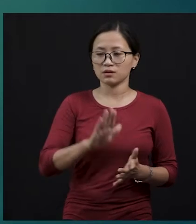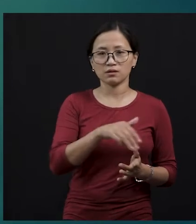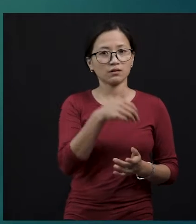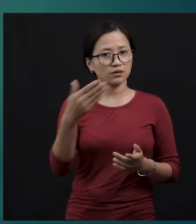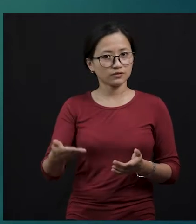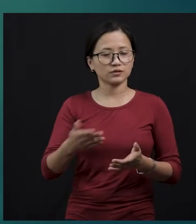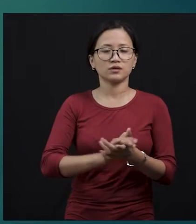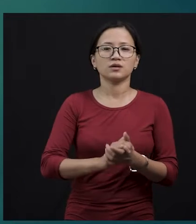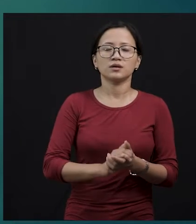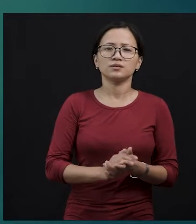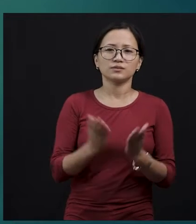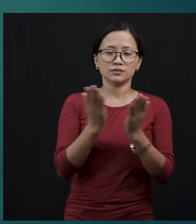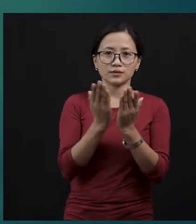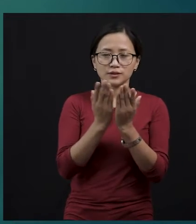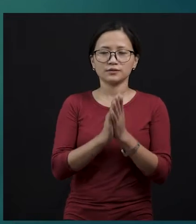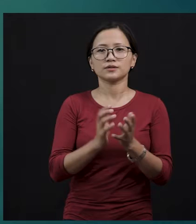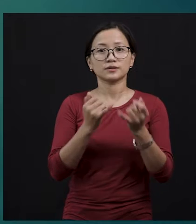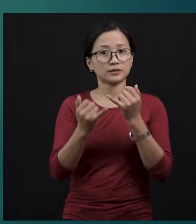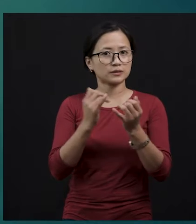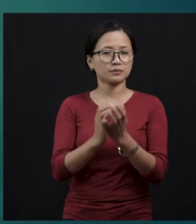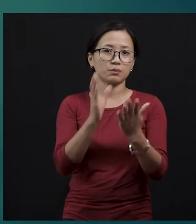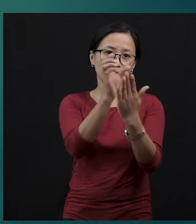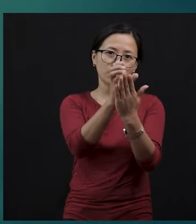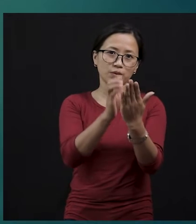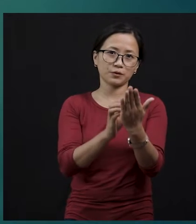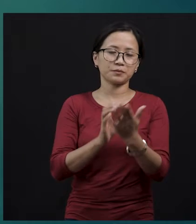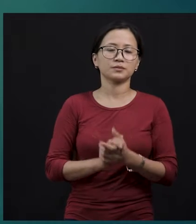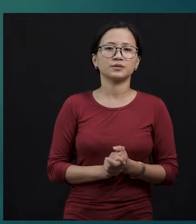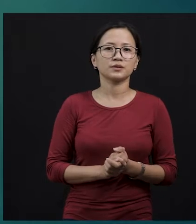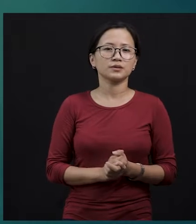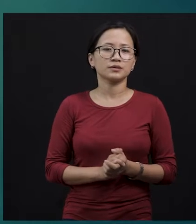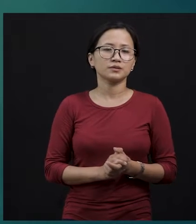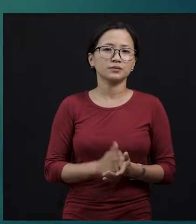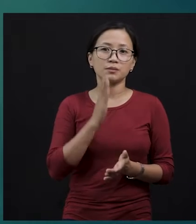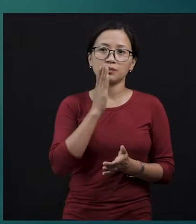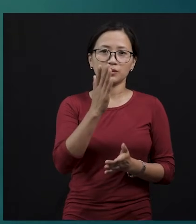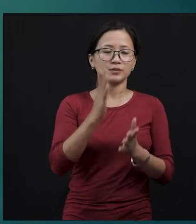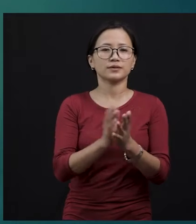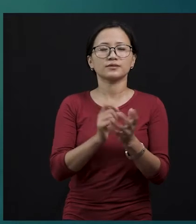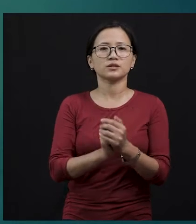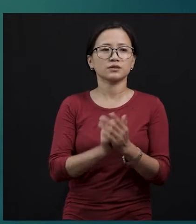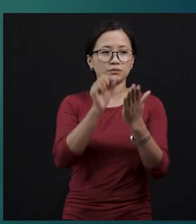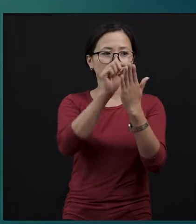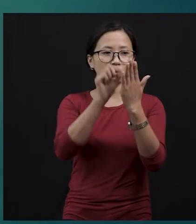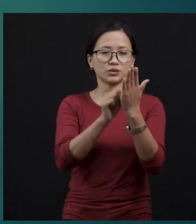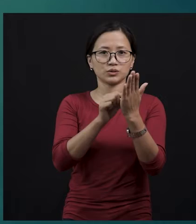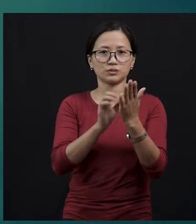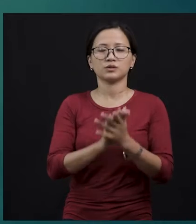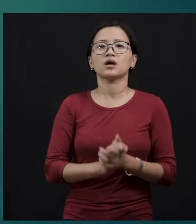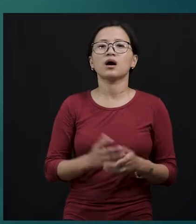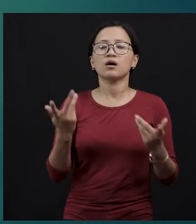after reading this poem, you will be able to recite the poem with correct punctuation and the rhythm. The way how you should